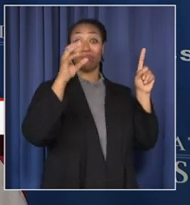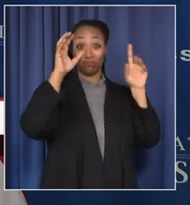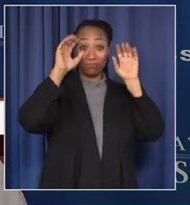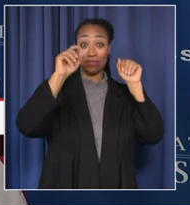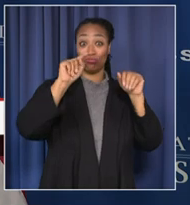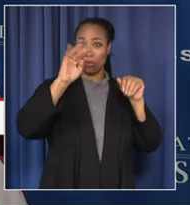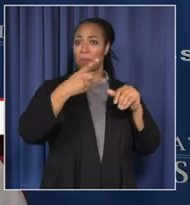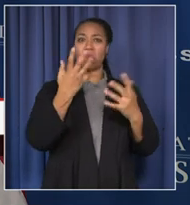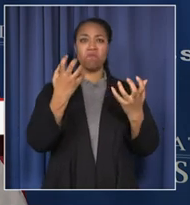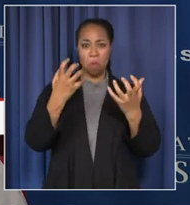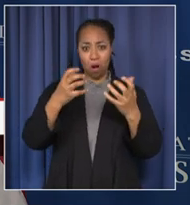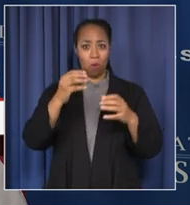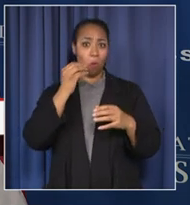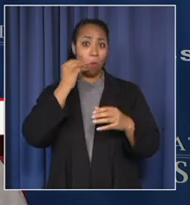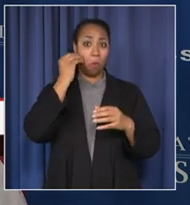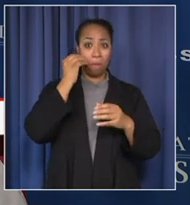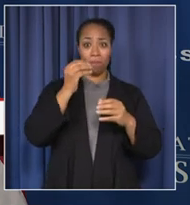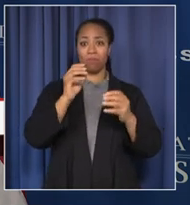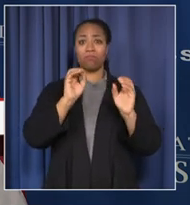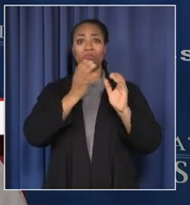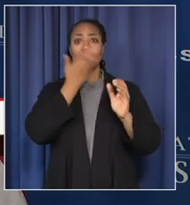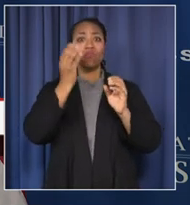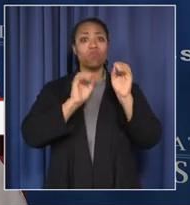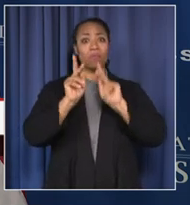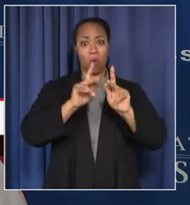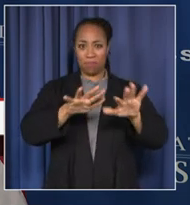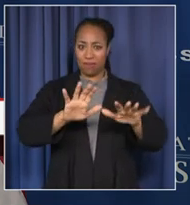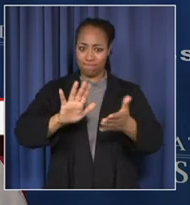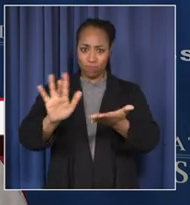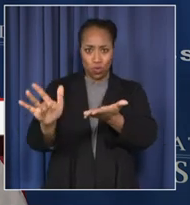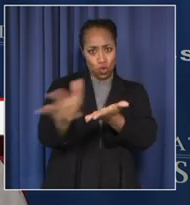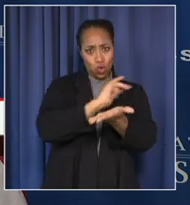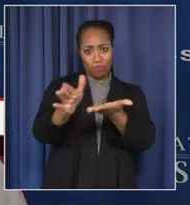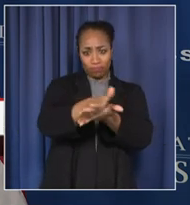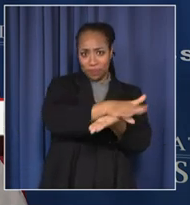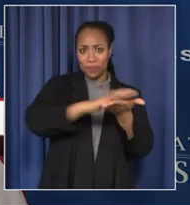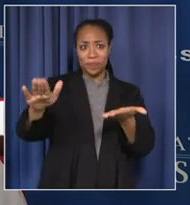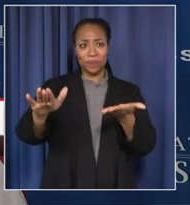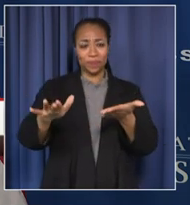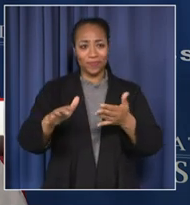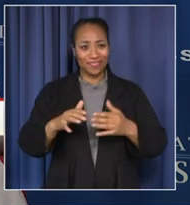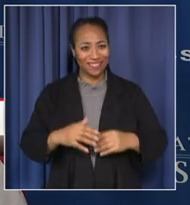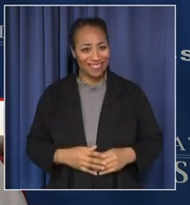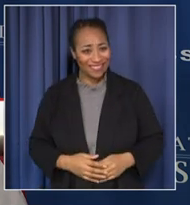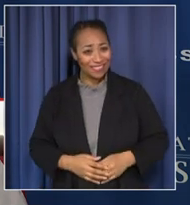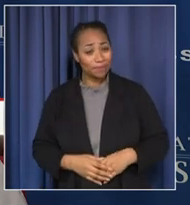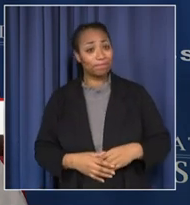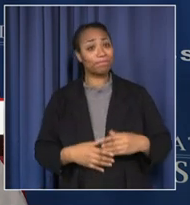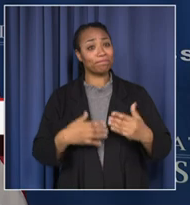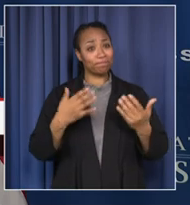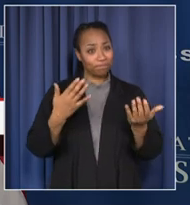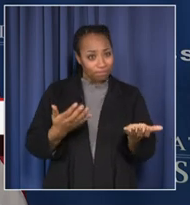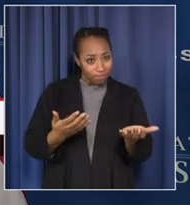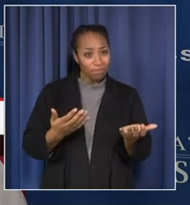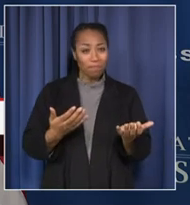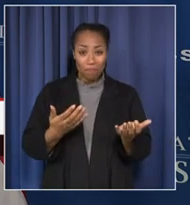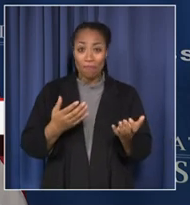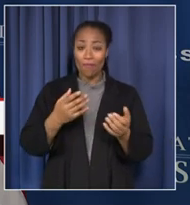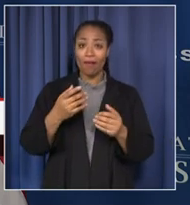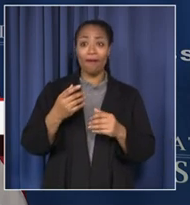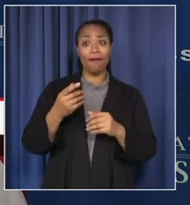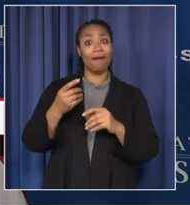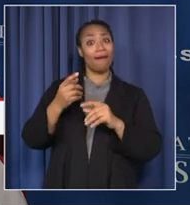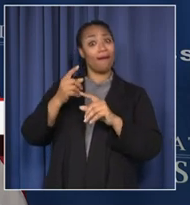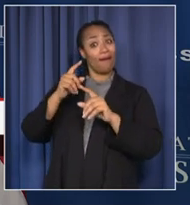office since 2004, first as an advisory neighborhood commissioner, and then as a member of the D.C. Council. She was elected mayor in